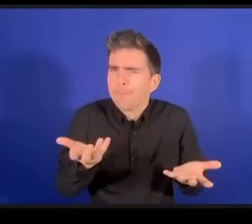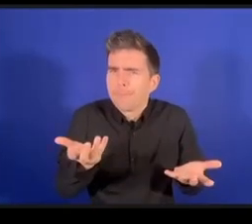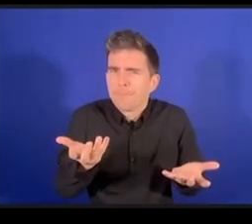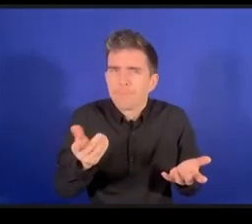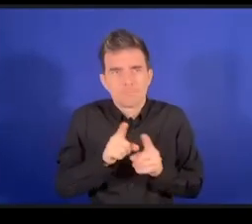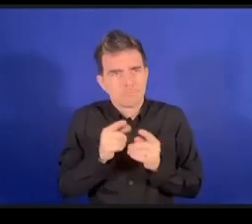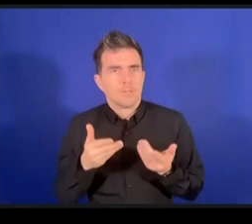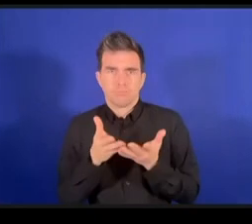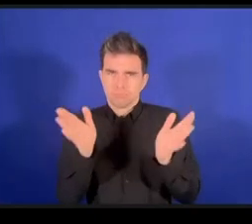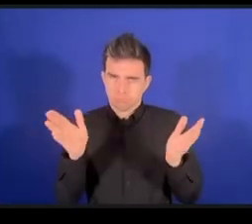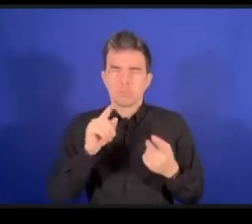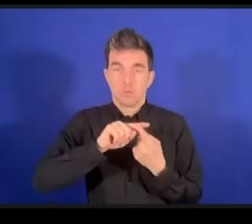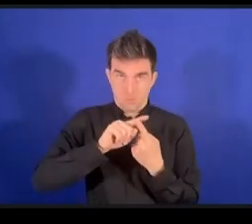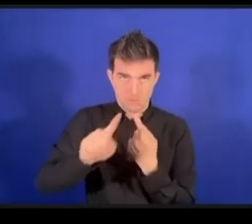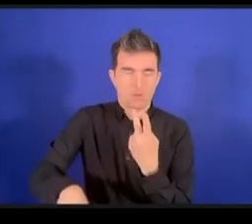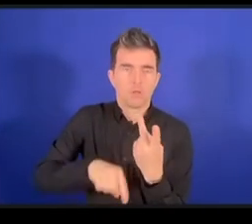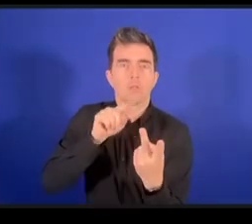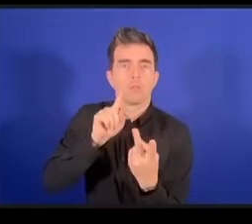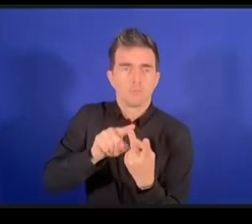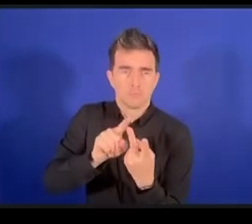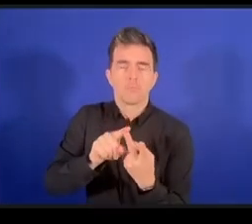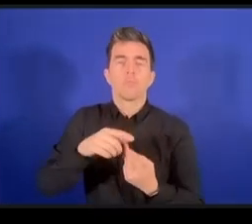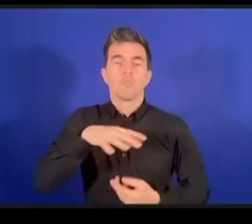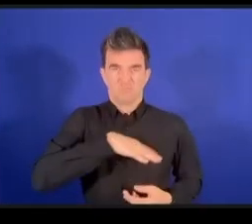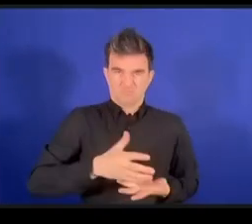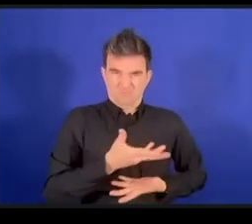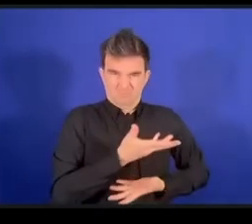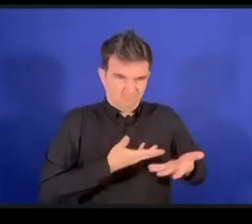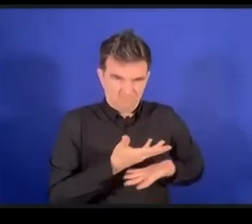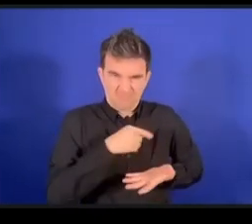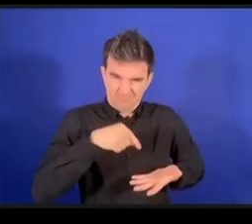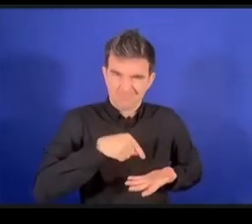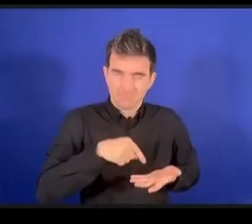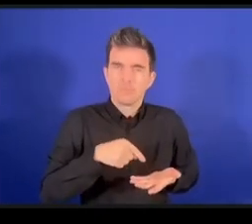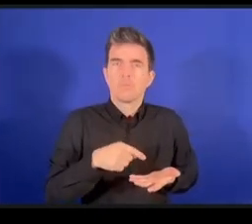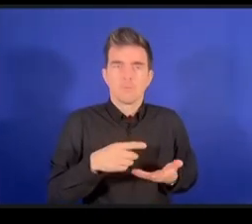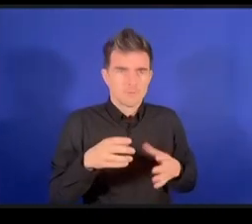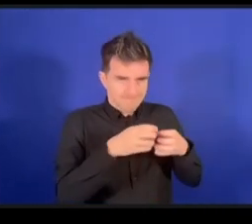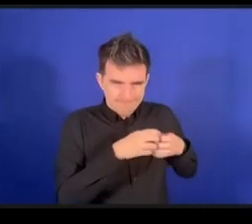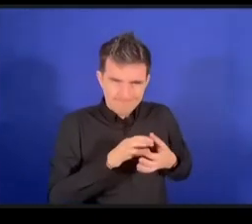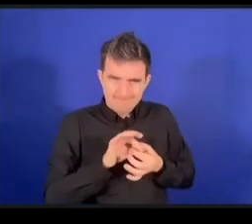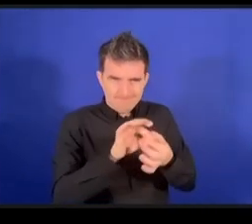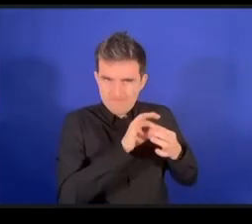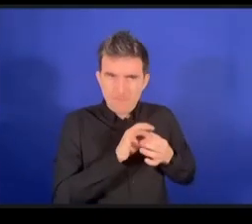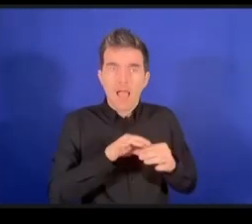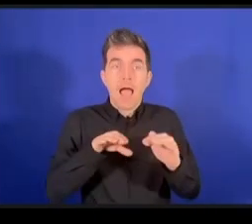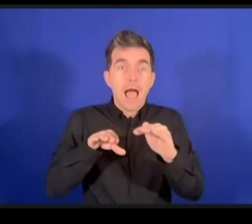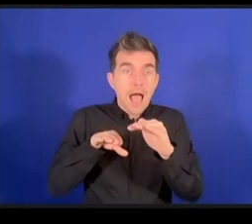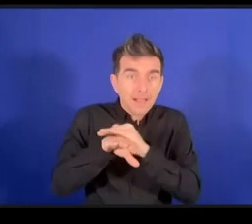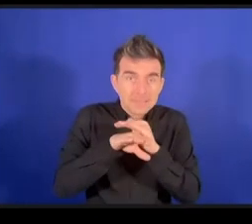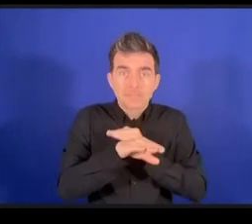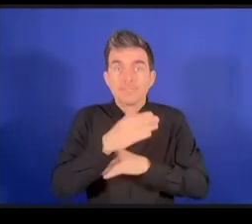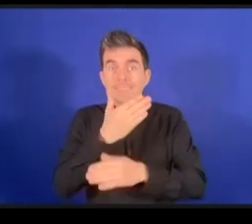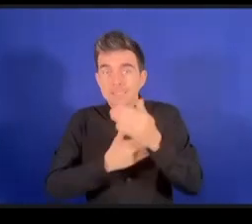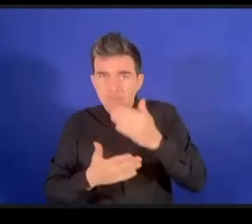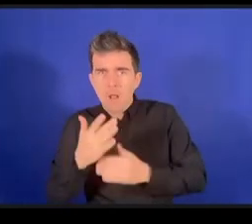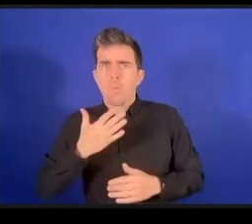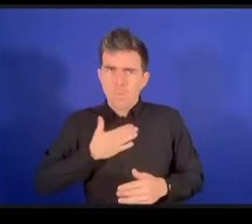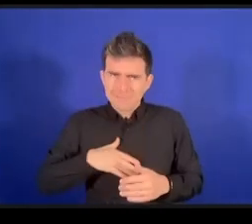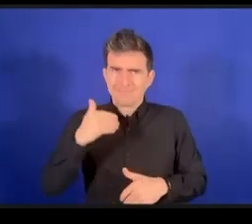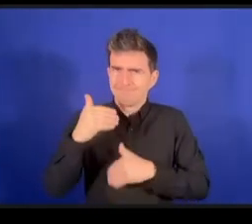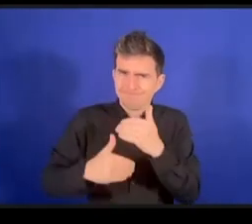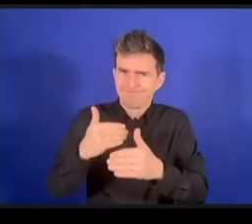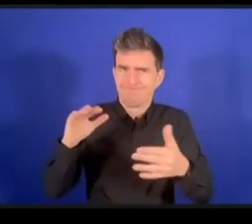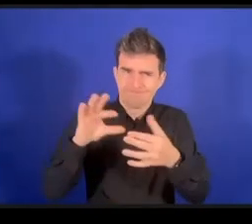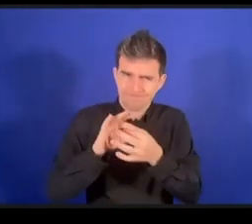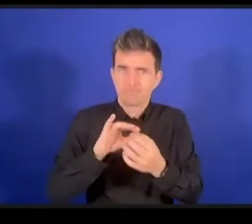forums, be it MSG, MAG, the Leadership Panel, or the Secretariat, for cooperation